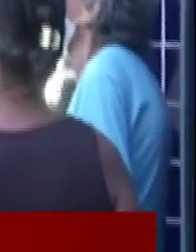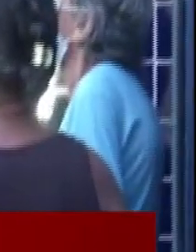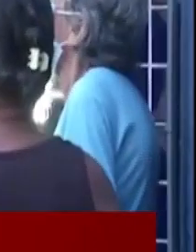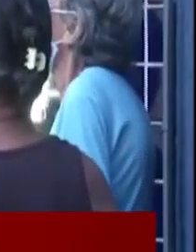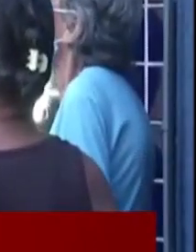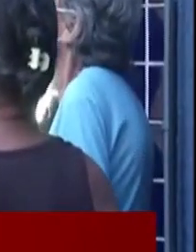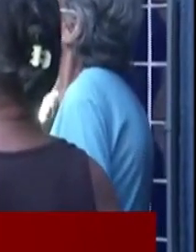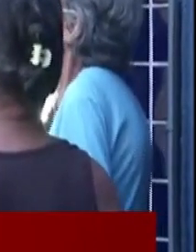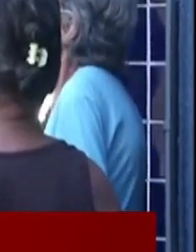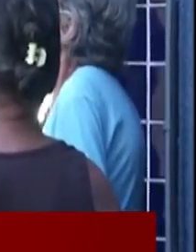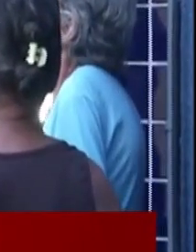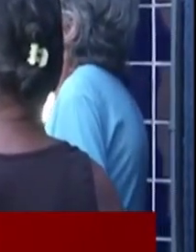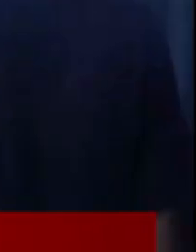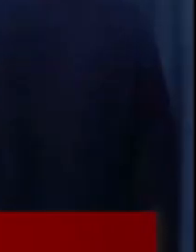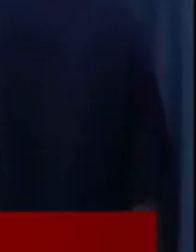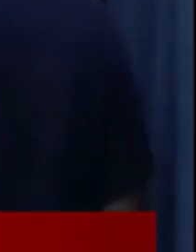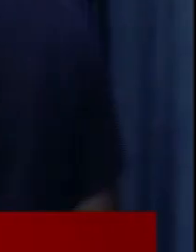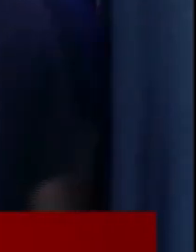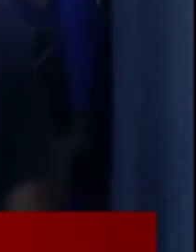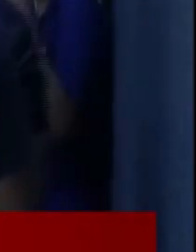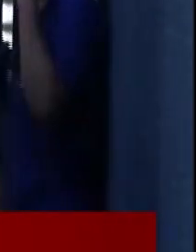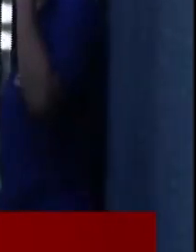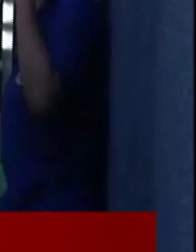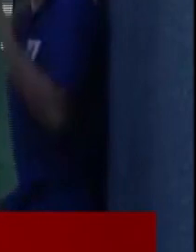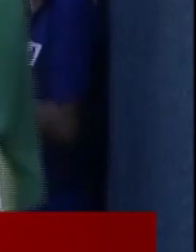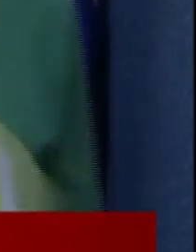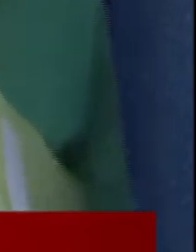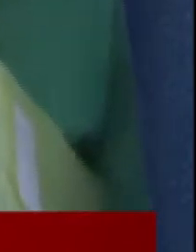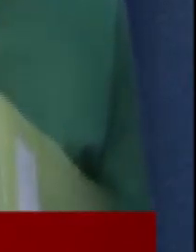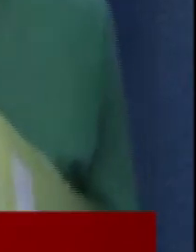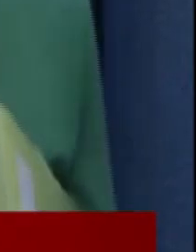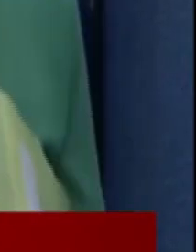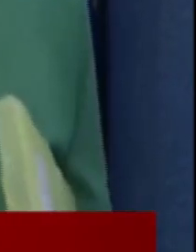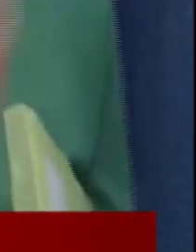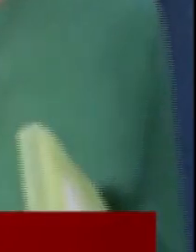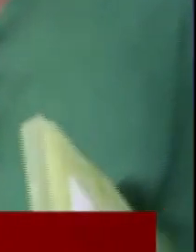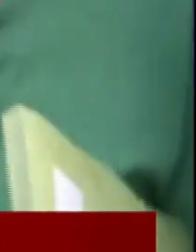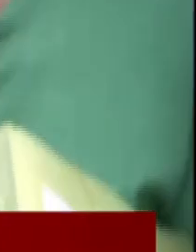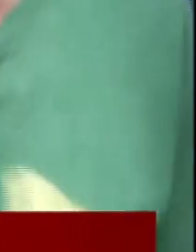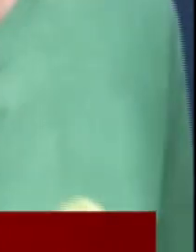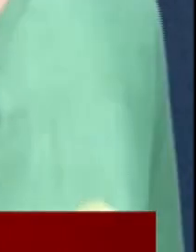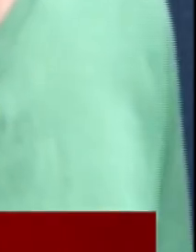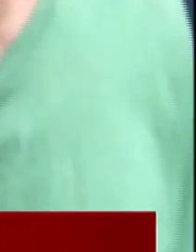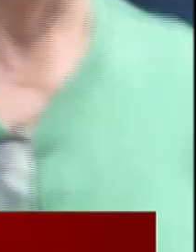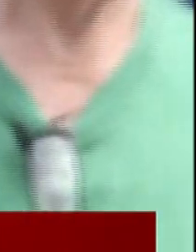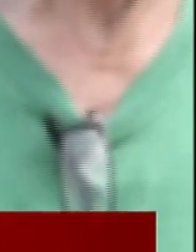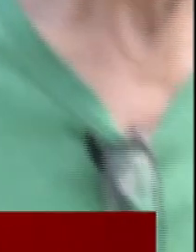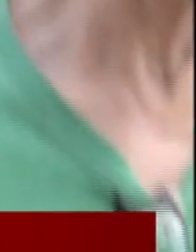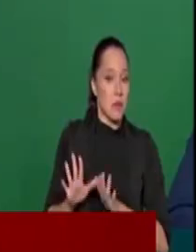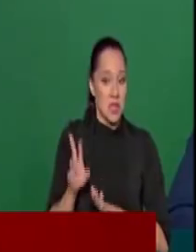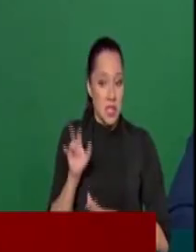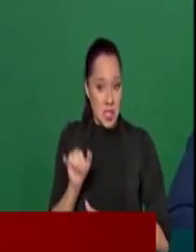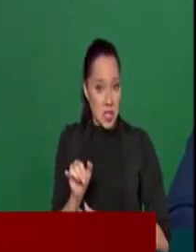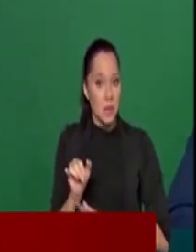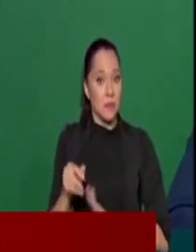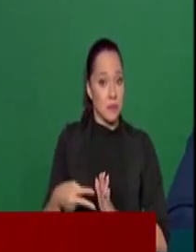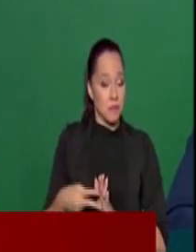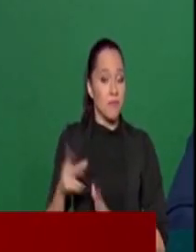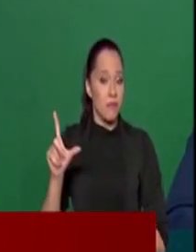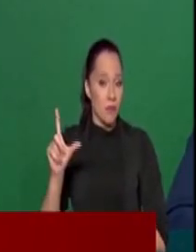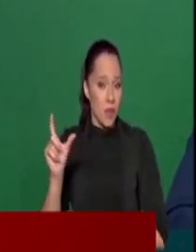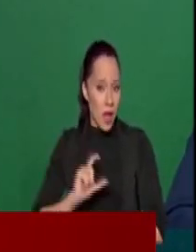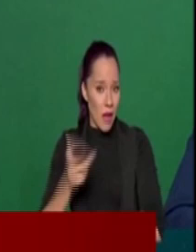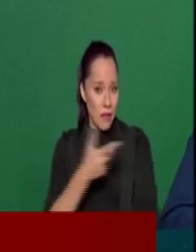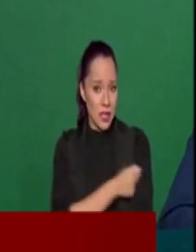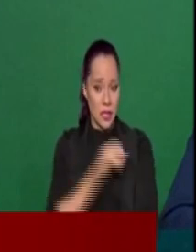year. However, the latest calendar released by health minister Marcelo Quiroga showed only 73 million doses.